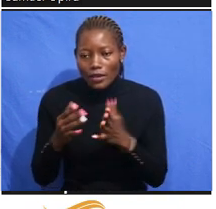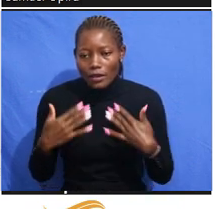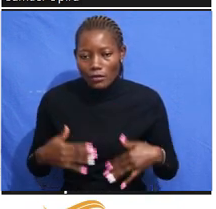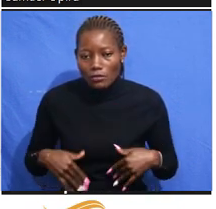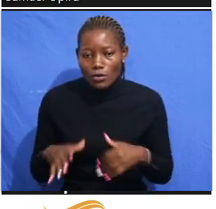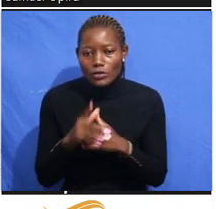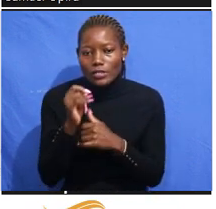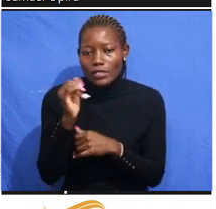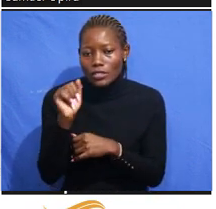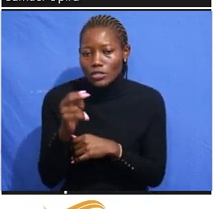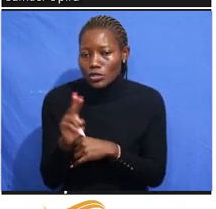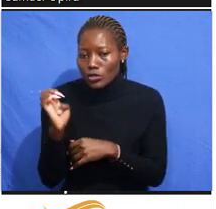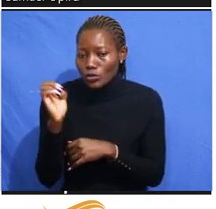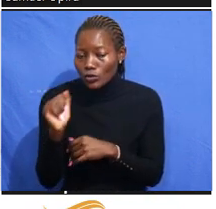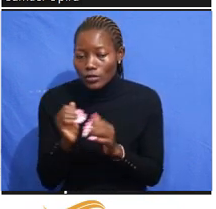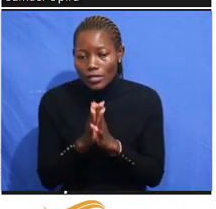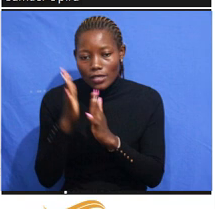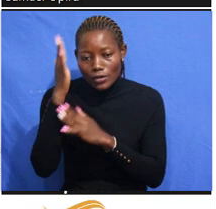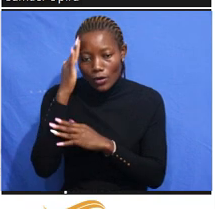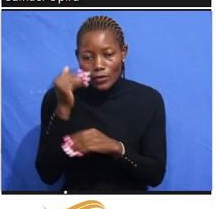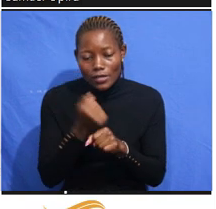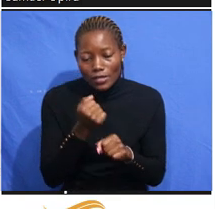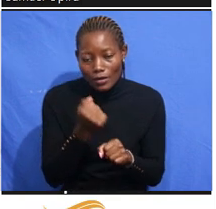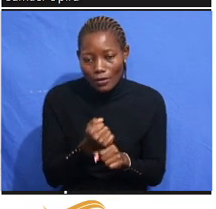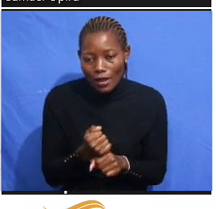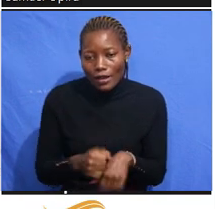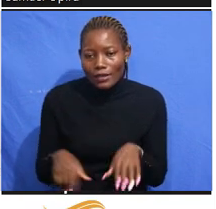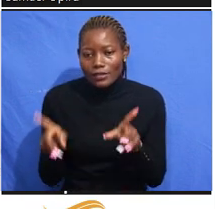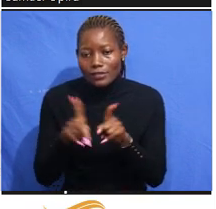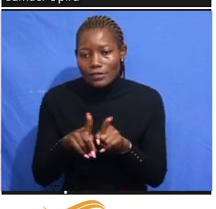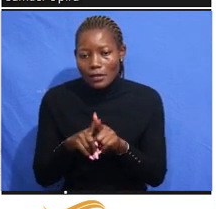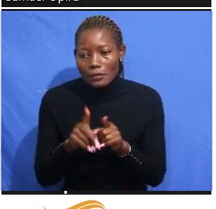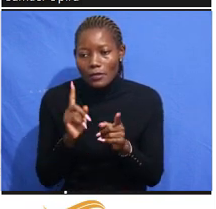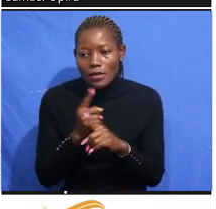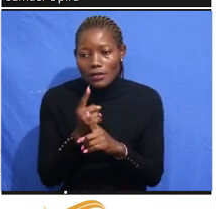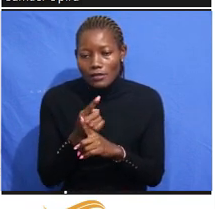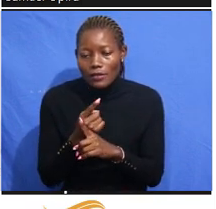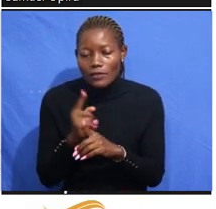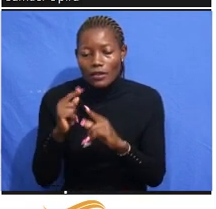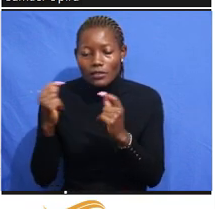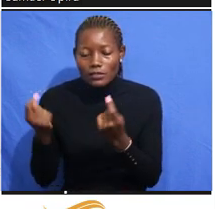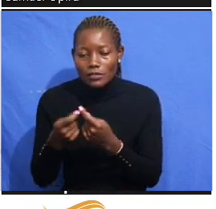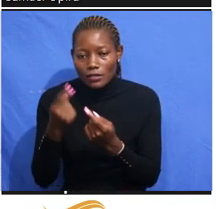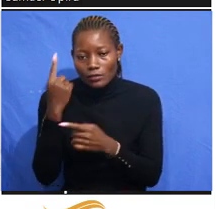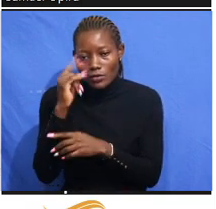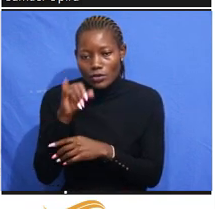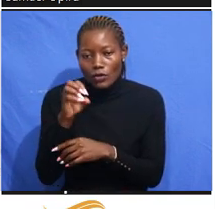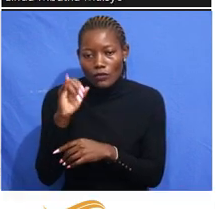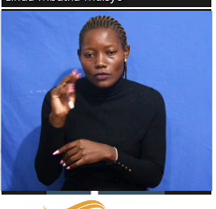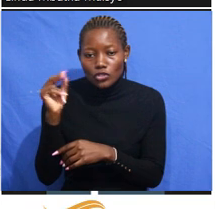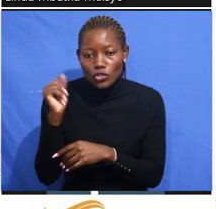and describing their structure and functions, and describing the structure types and functions of joints.